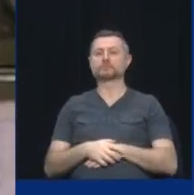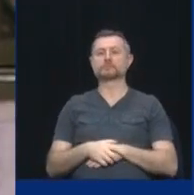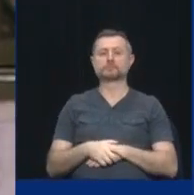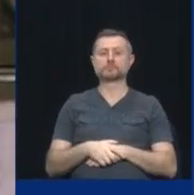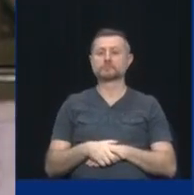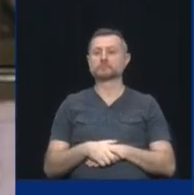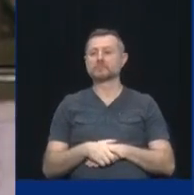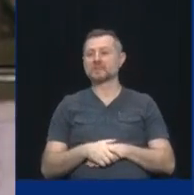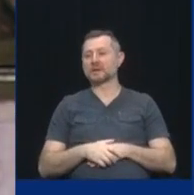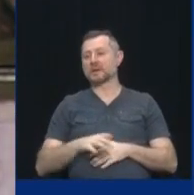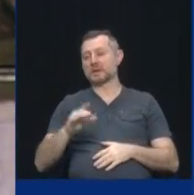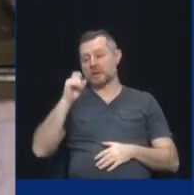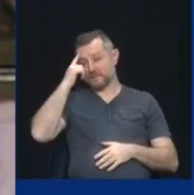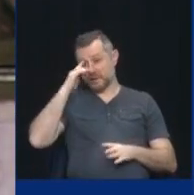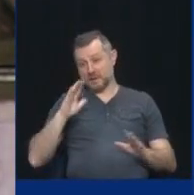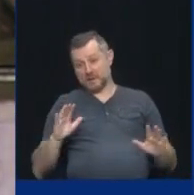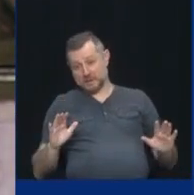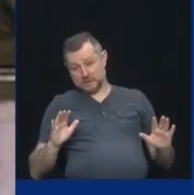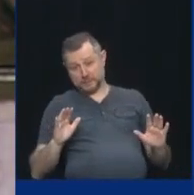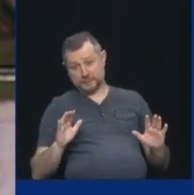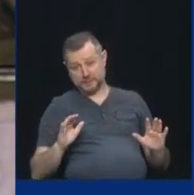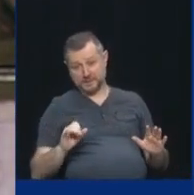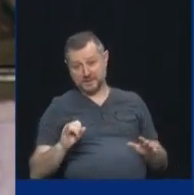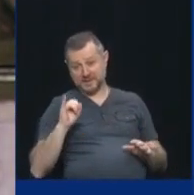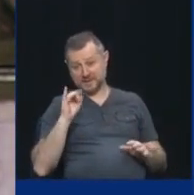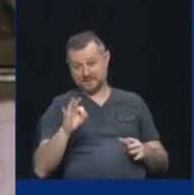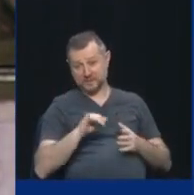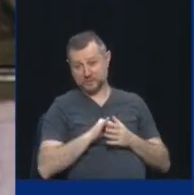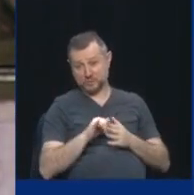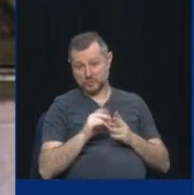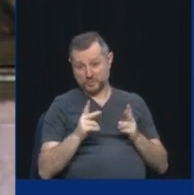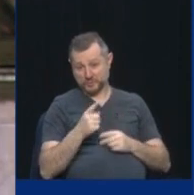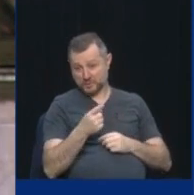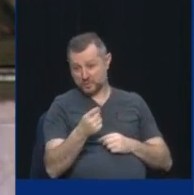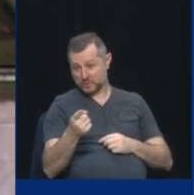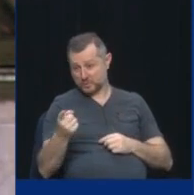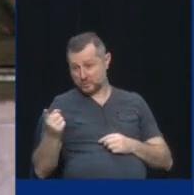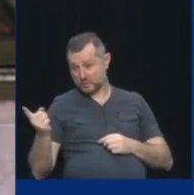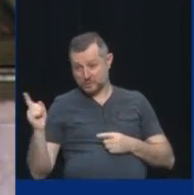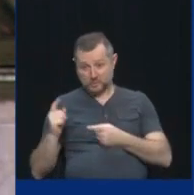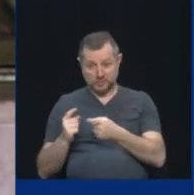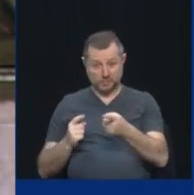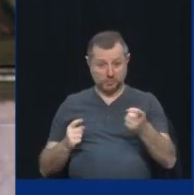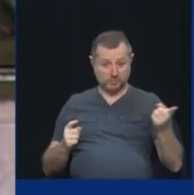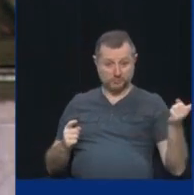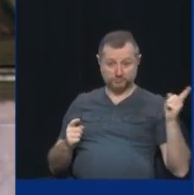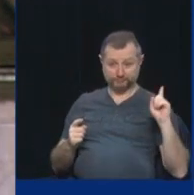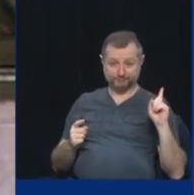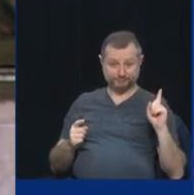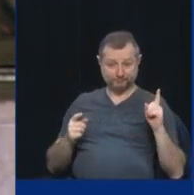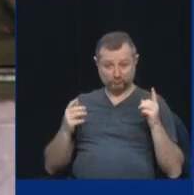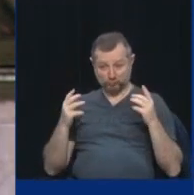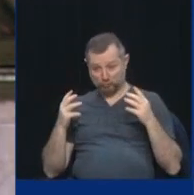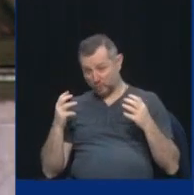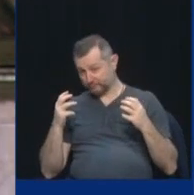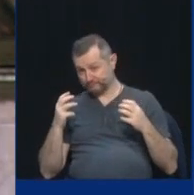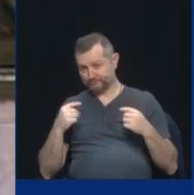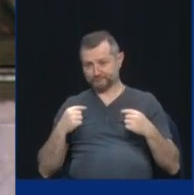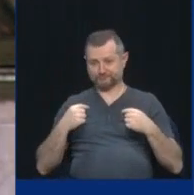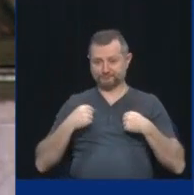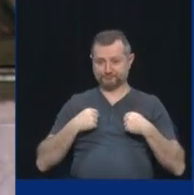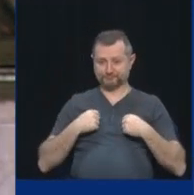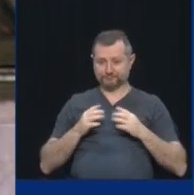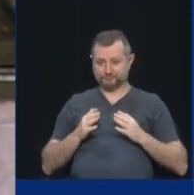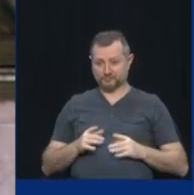If New Yorkers wanted a governor who